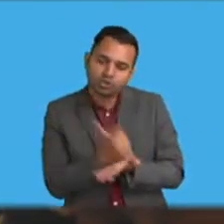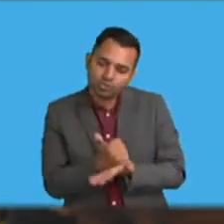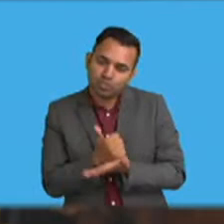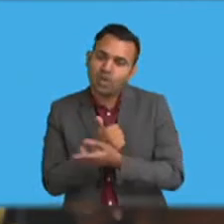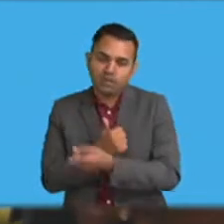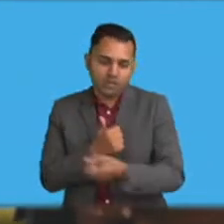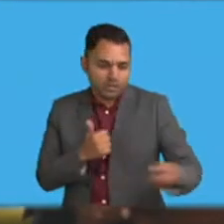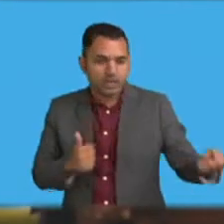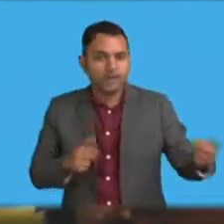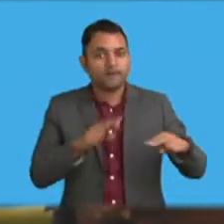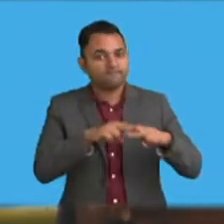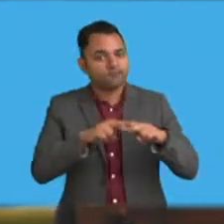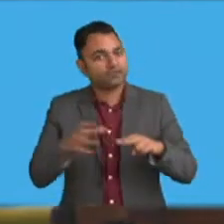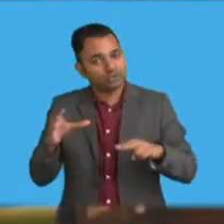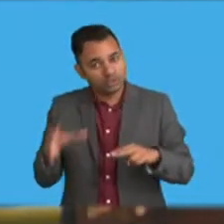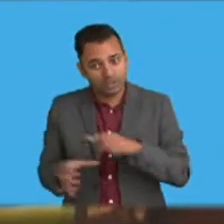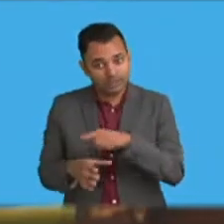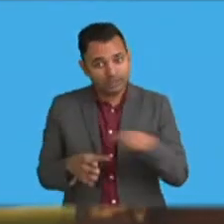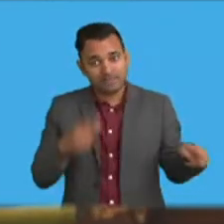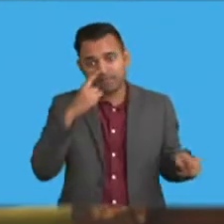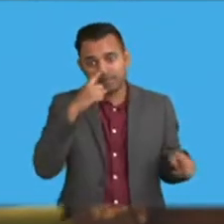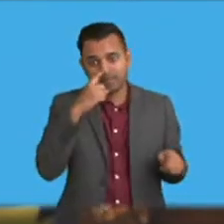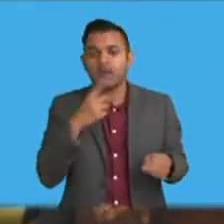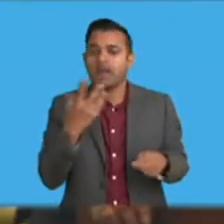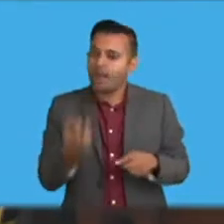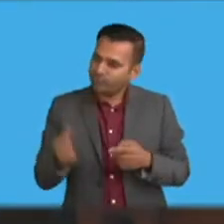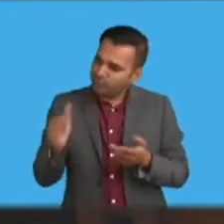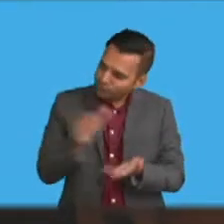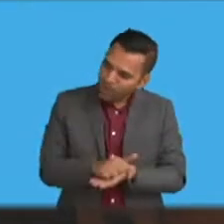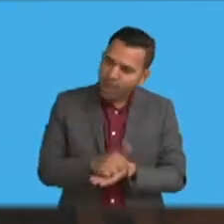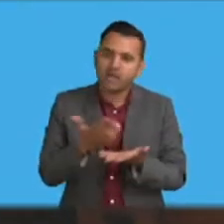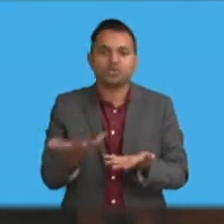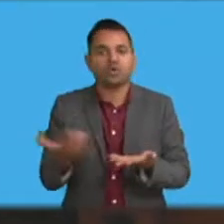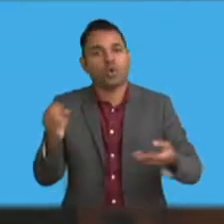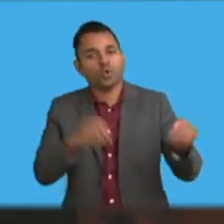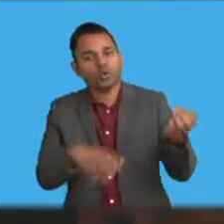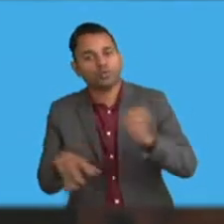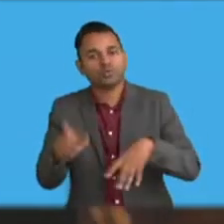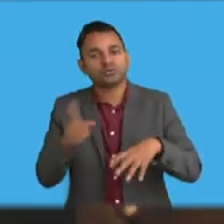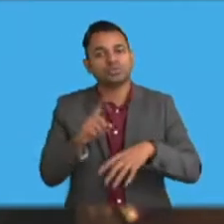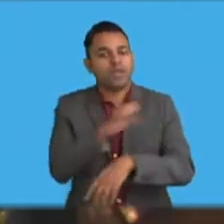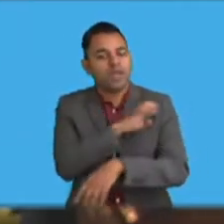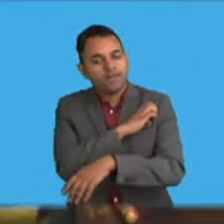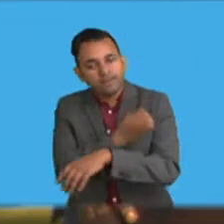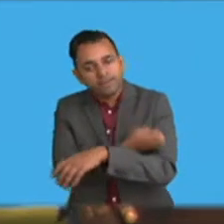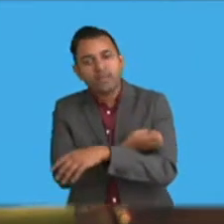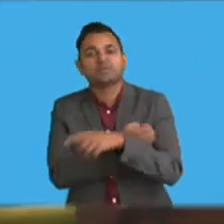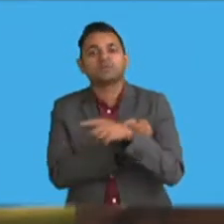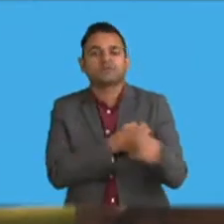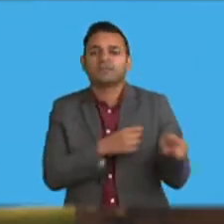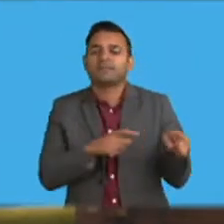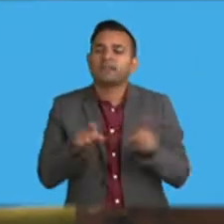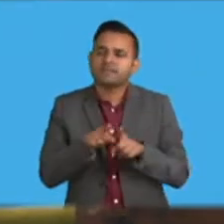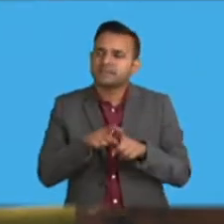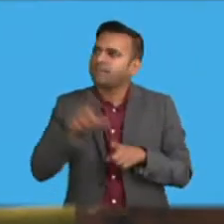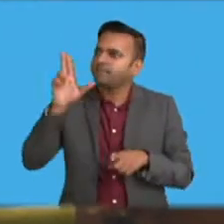and empowerment, Madam Speaker. Even those that may live as far as Oniata in Laos, Madam Speaker. They might invent...